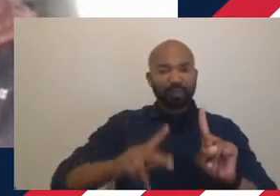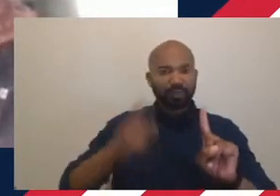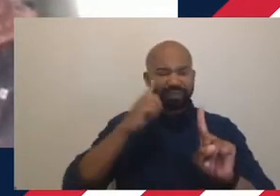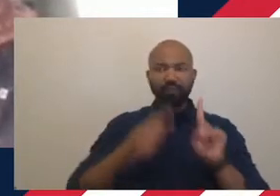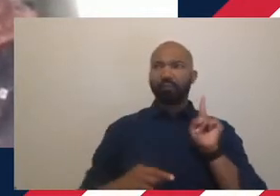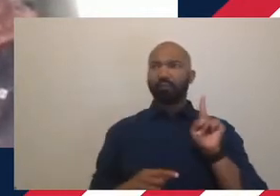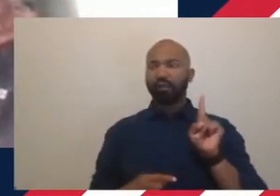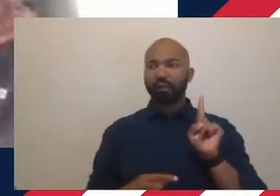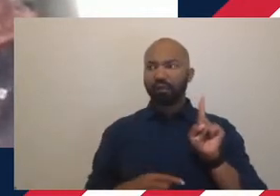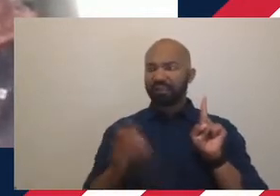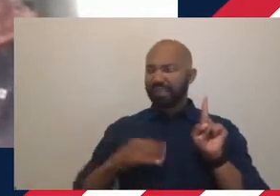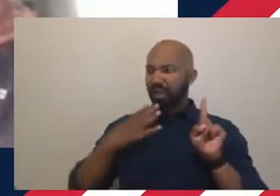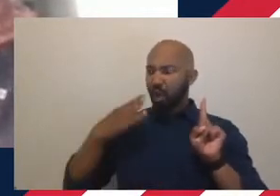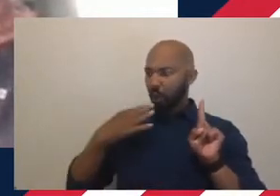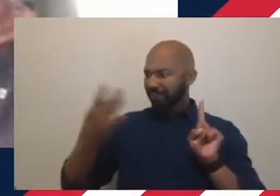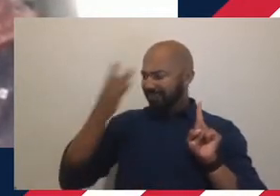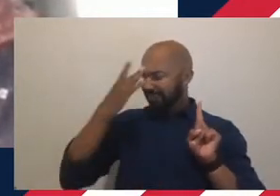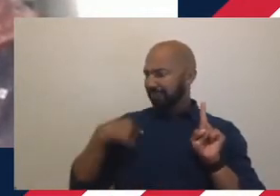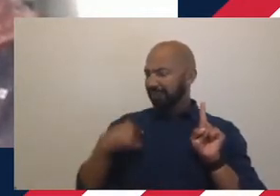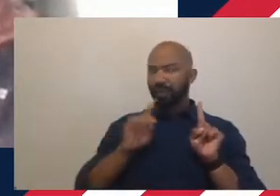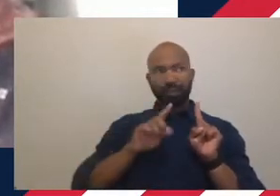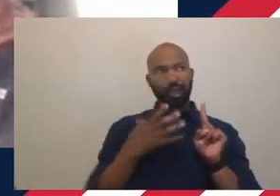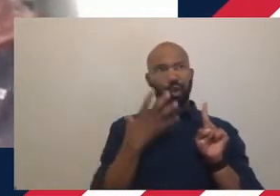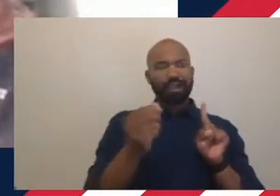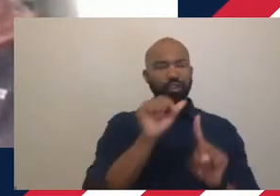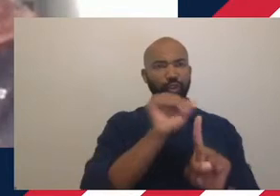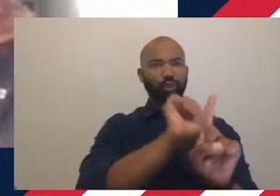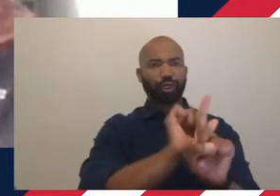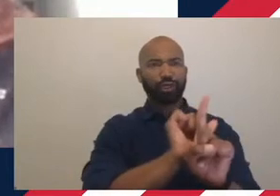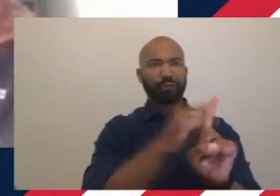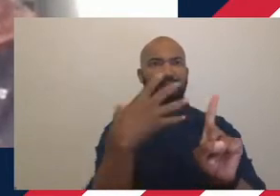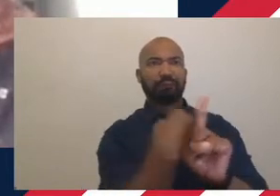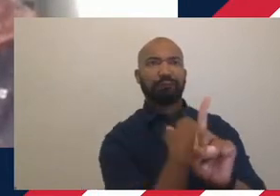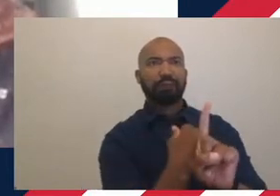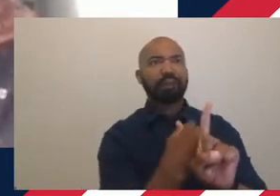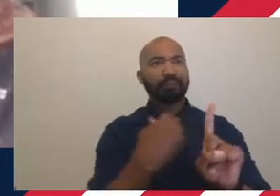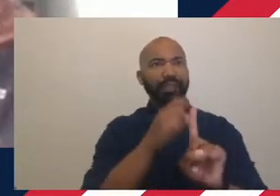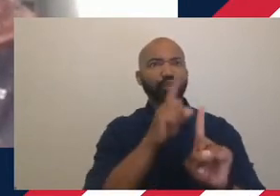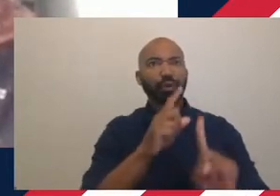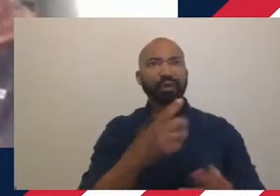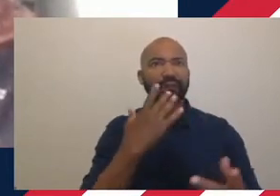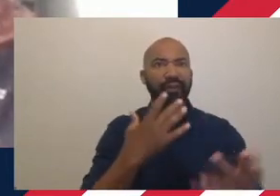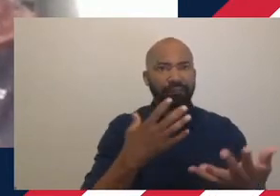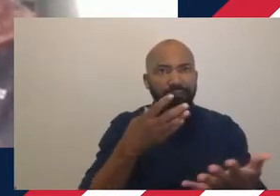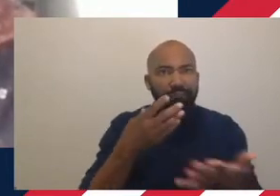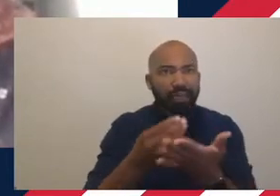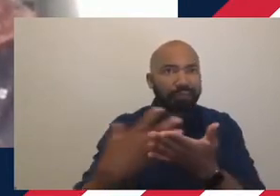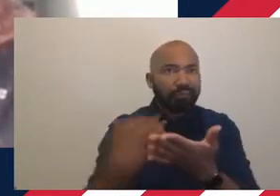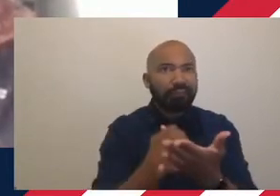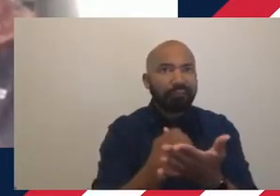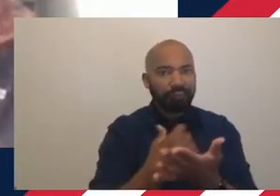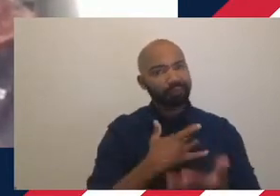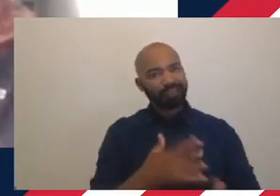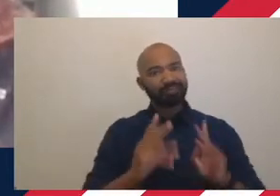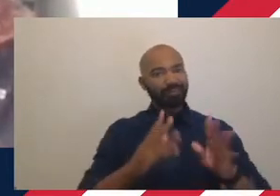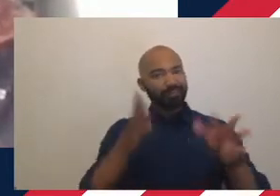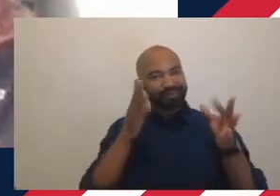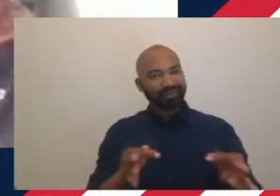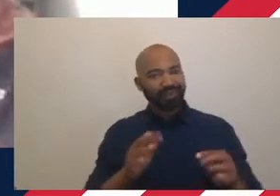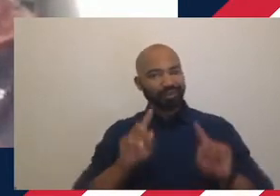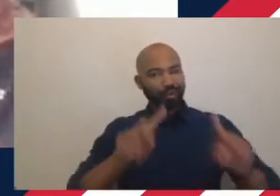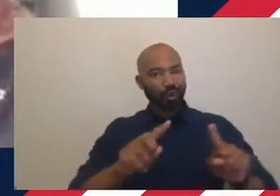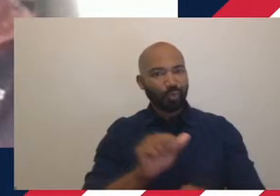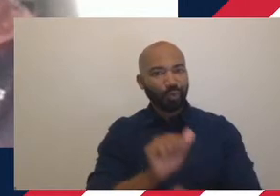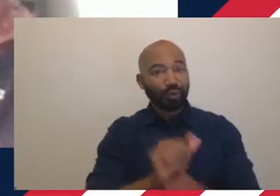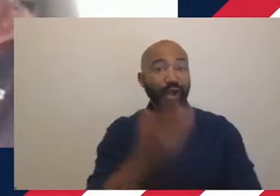bills and staying home to get well, they're going to go to work sick. It's an impossible decision that leaves our communities in